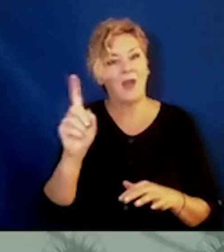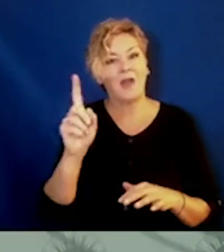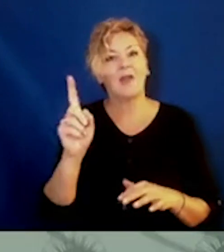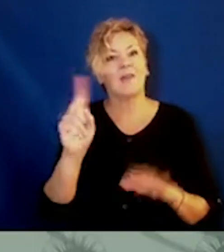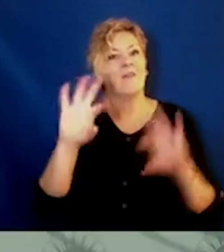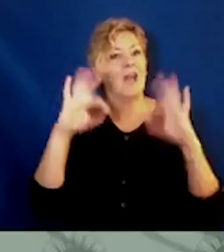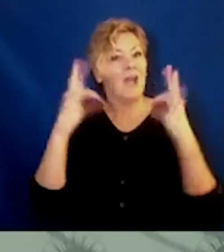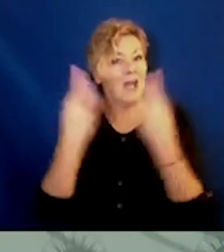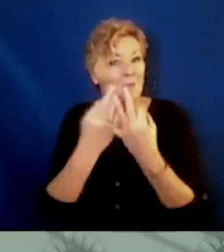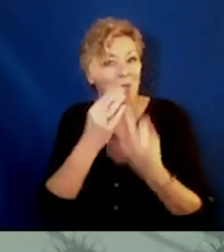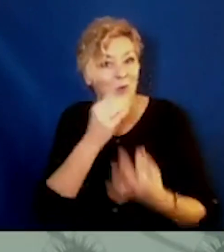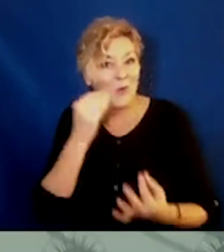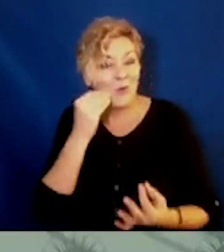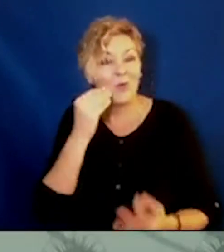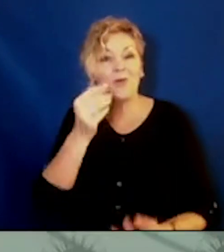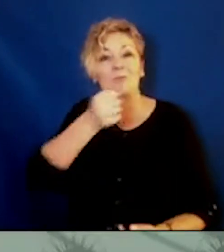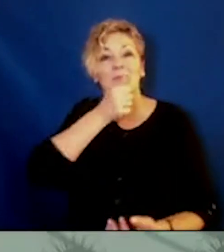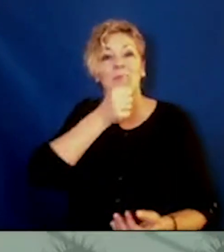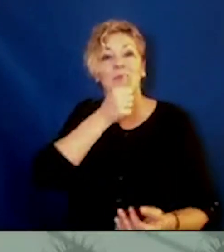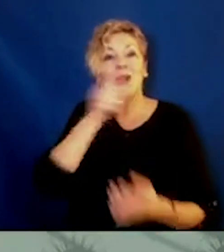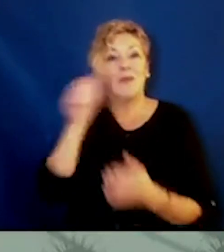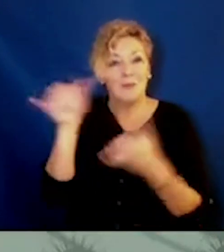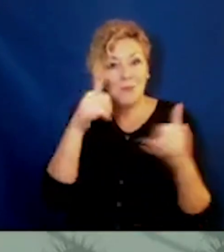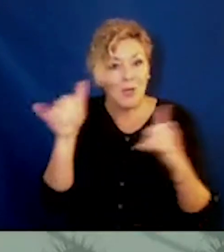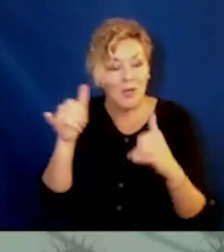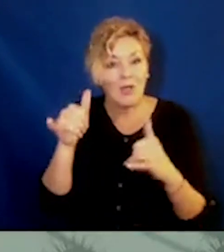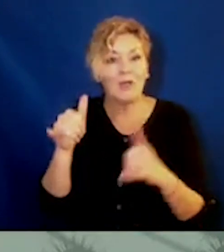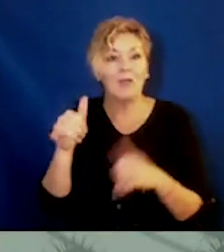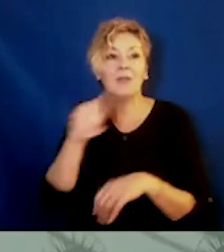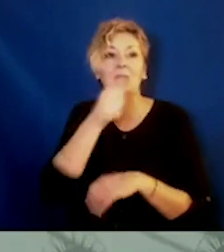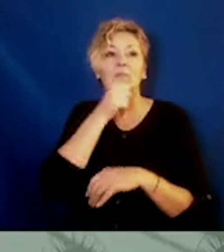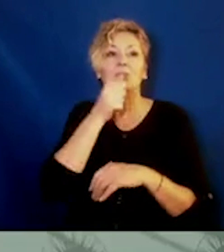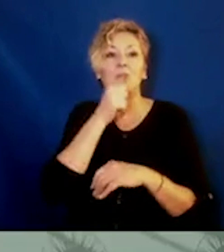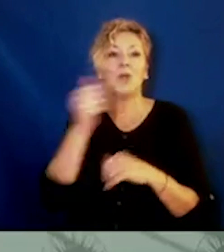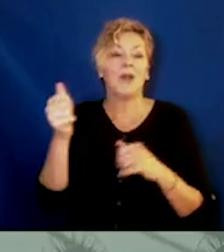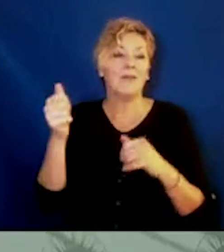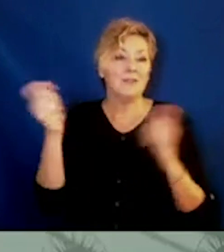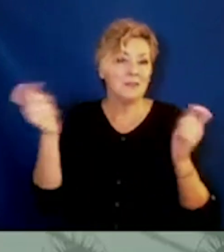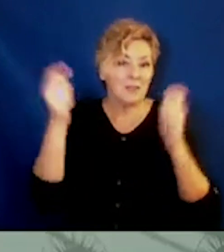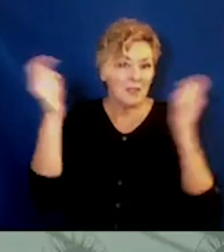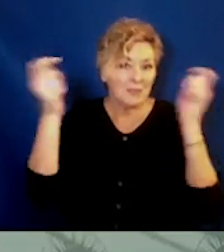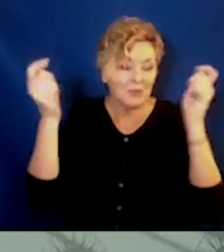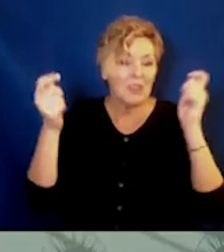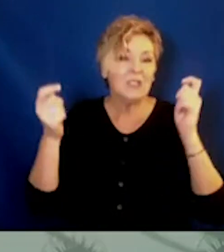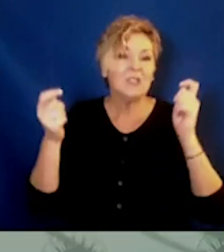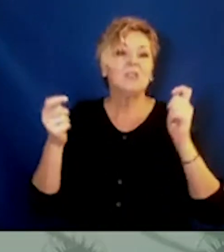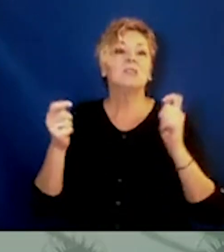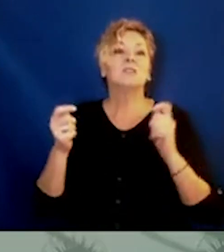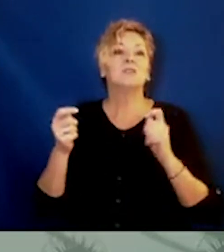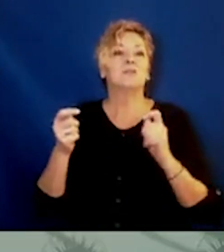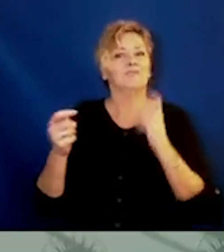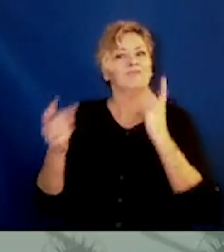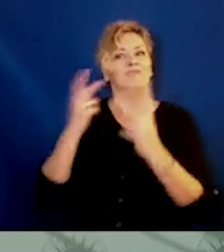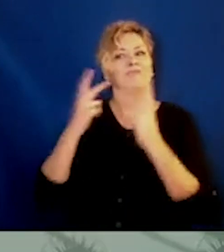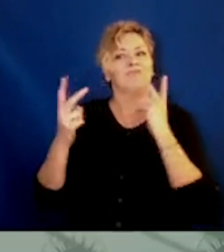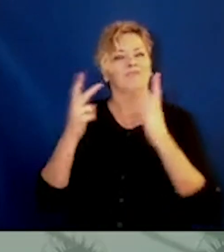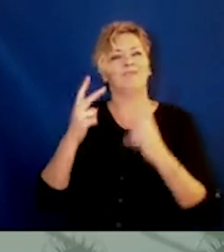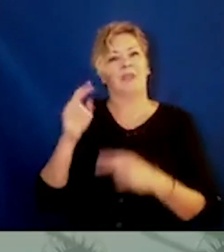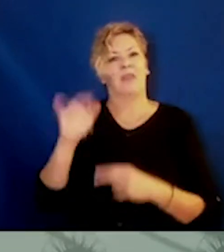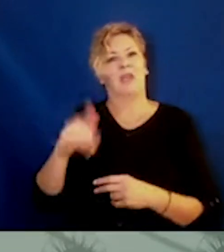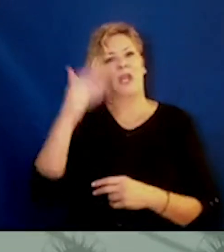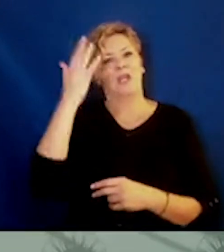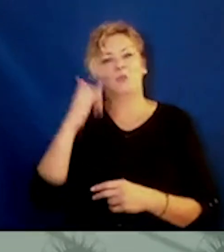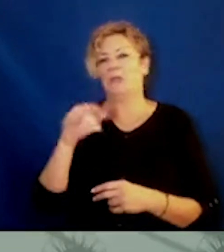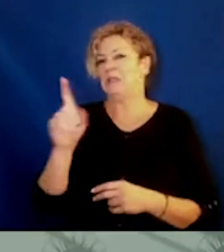last Monday with respect to private residences is important. Some of those events, which have seen a lot of transmission, and